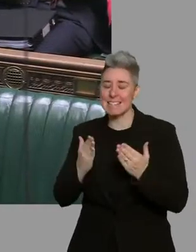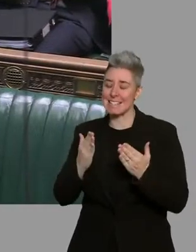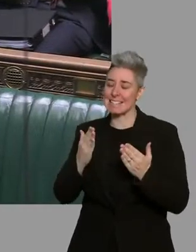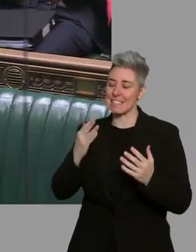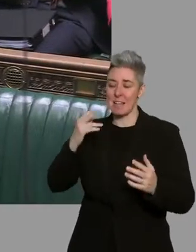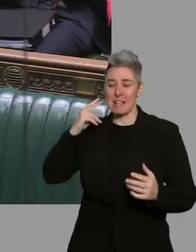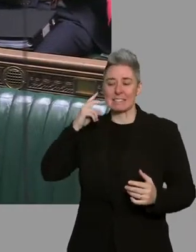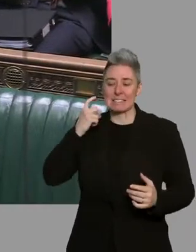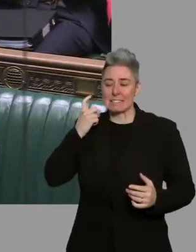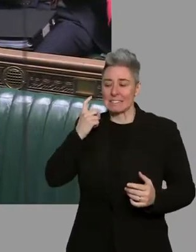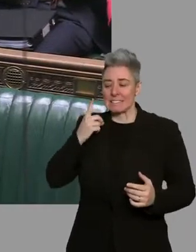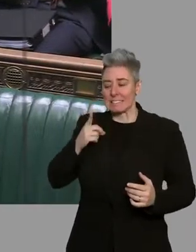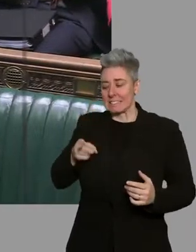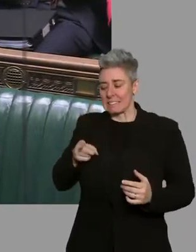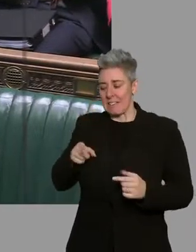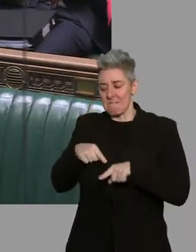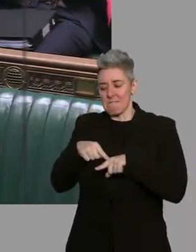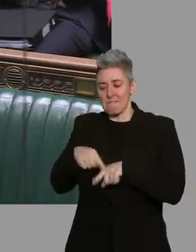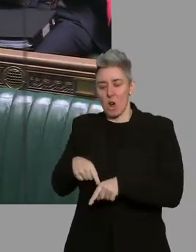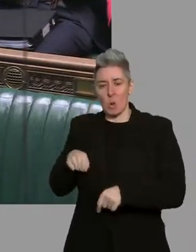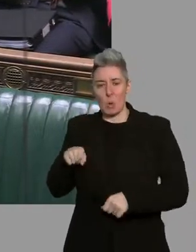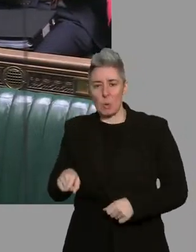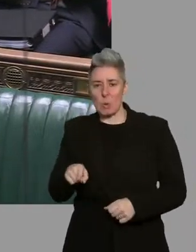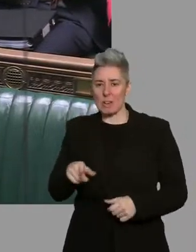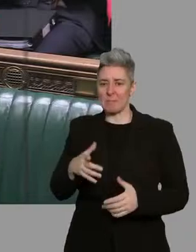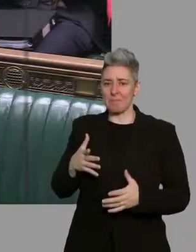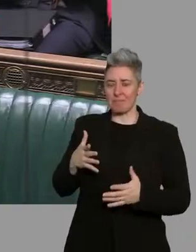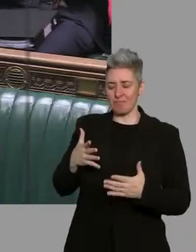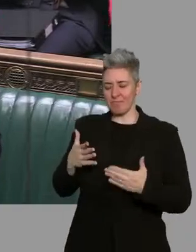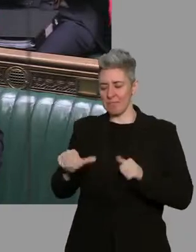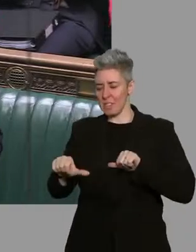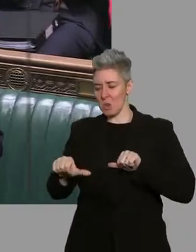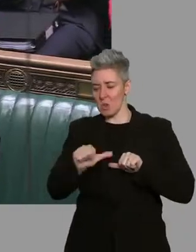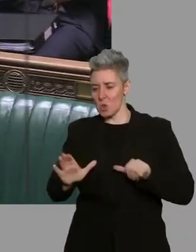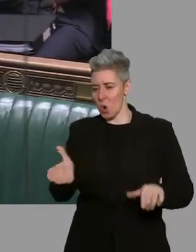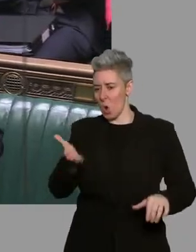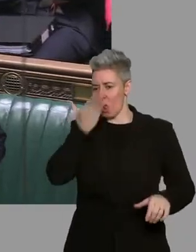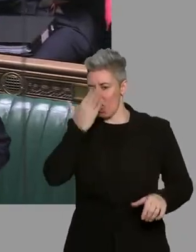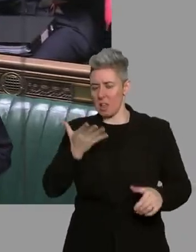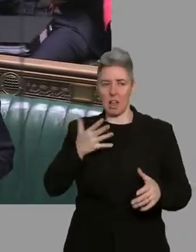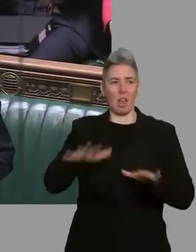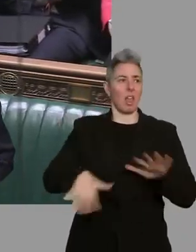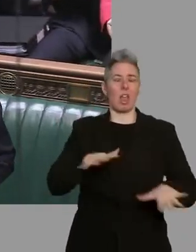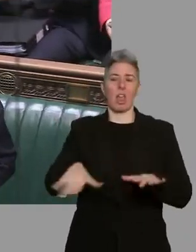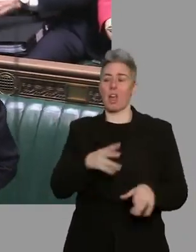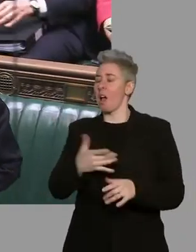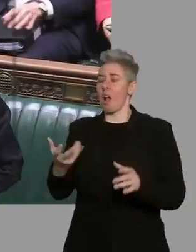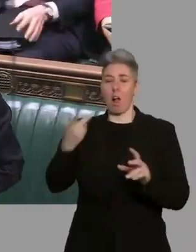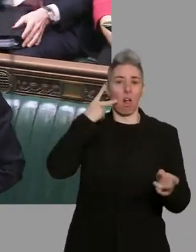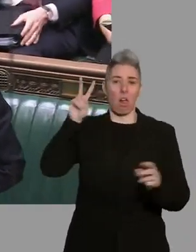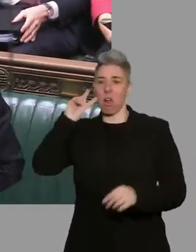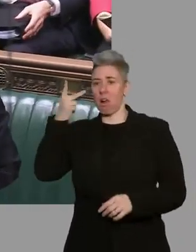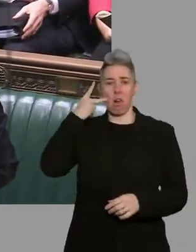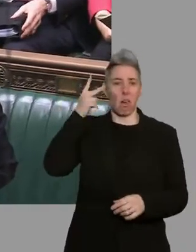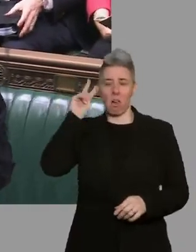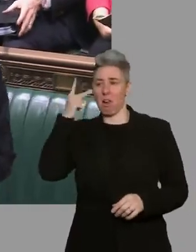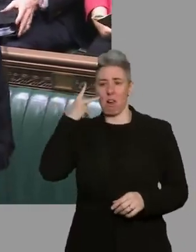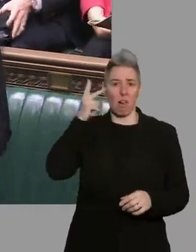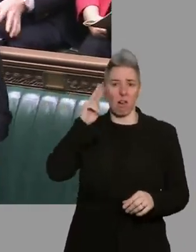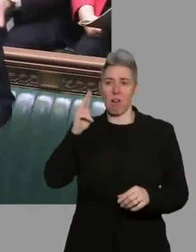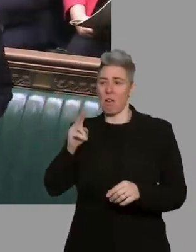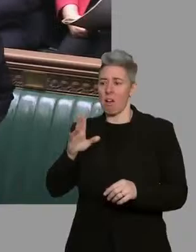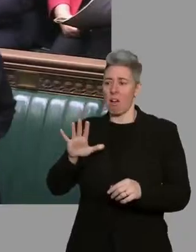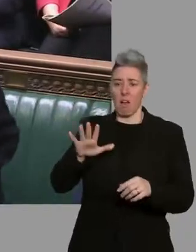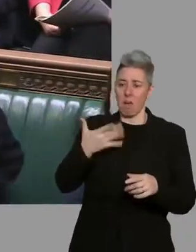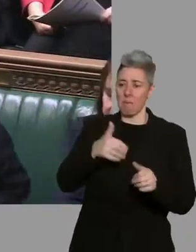misguided, bandwagon-jumping approach of the non-leadership of the Leader of the Opposition. I urge them